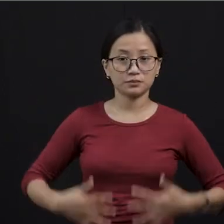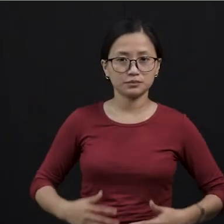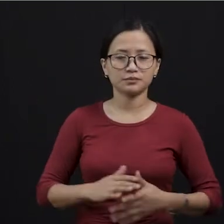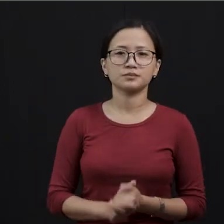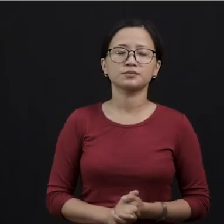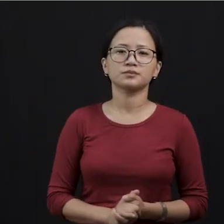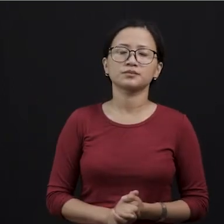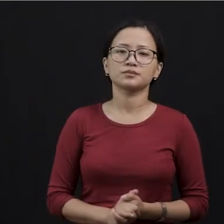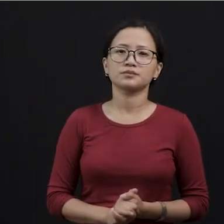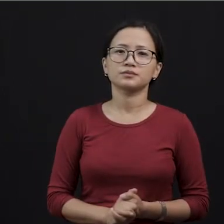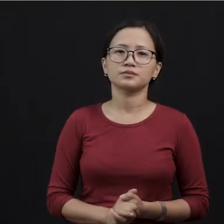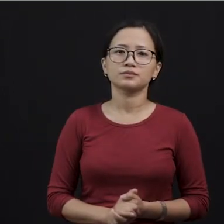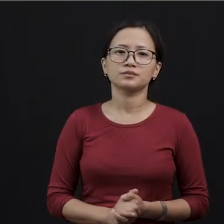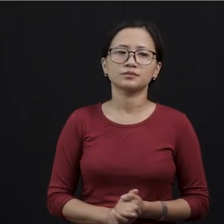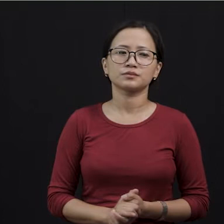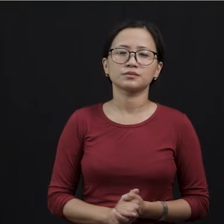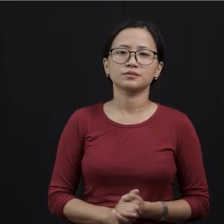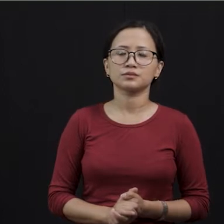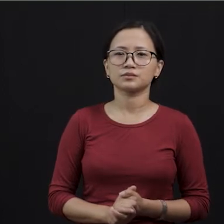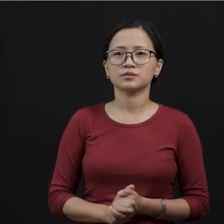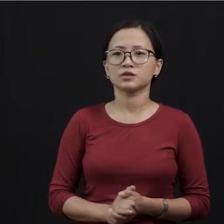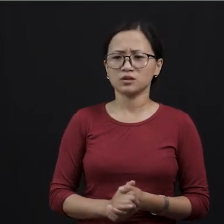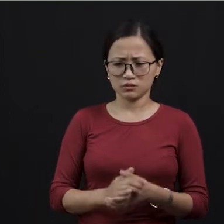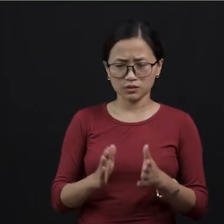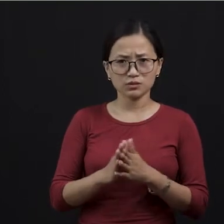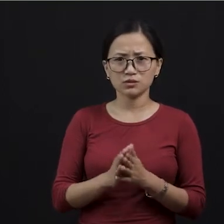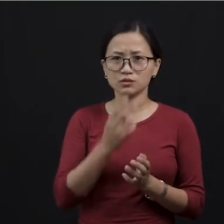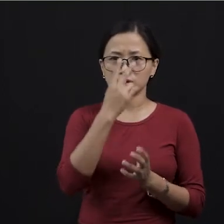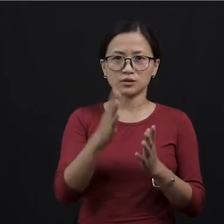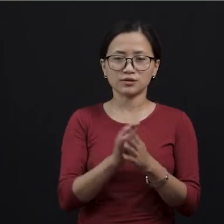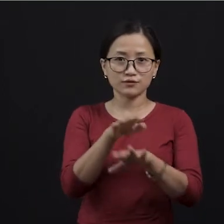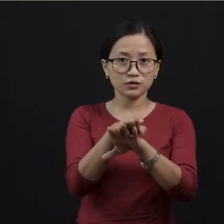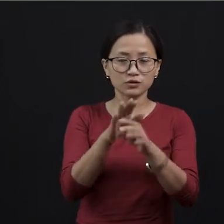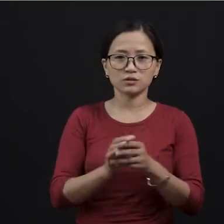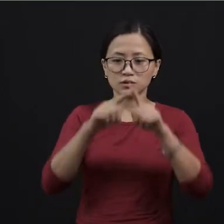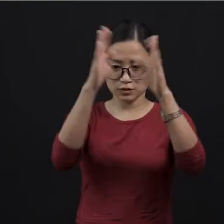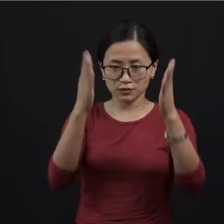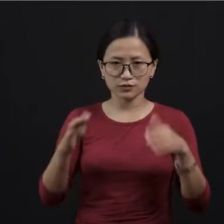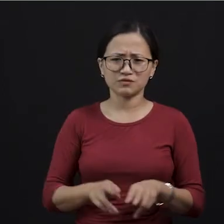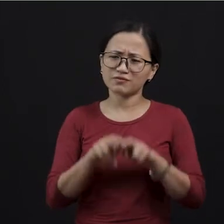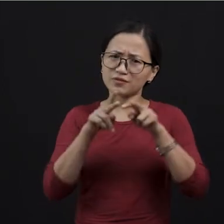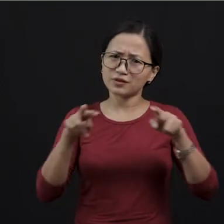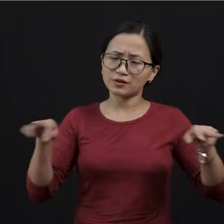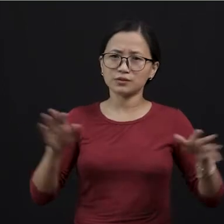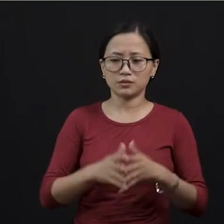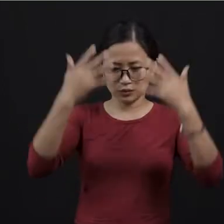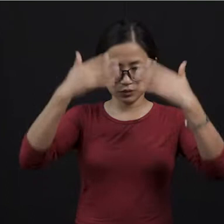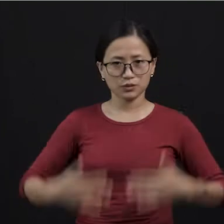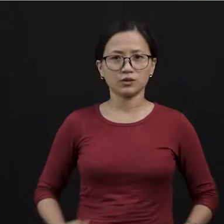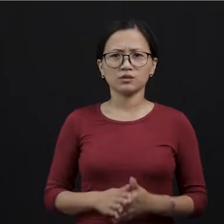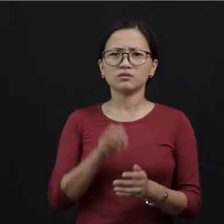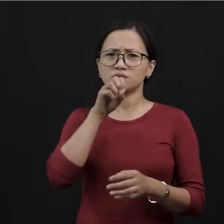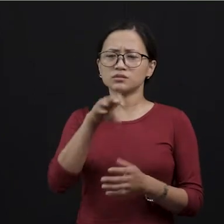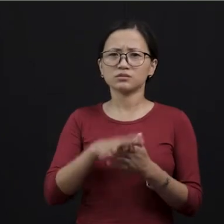but streamlined body, okay? Their shape is different, yes or no? The shape of a fish is very different from the shape of a human being or